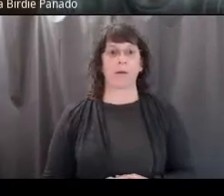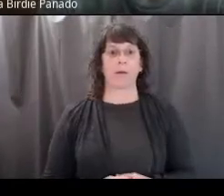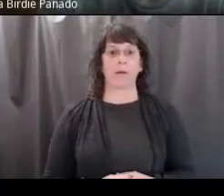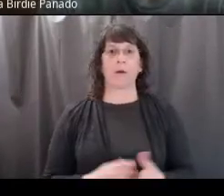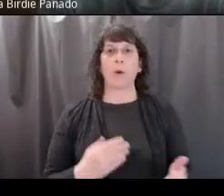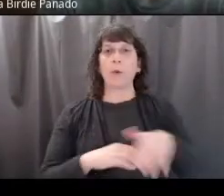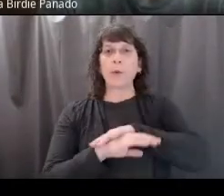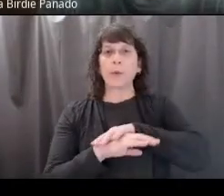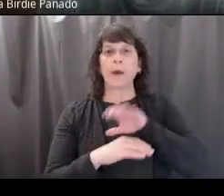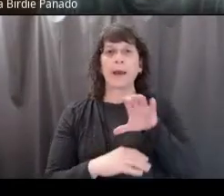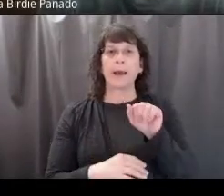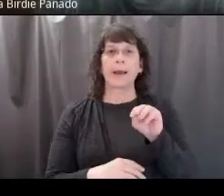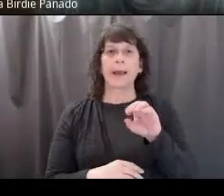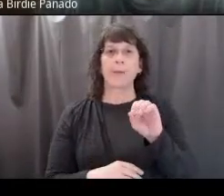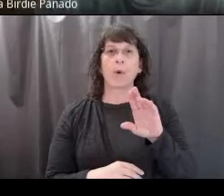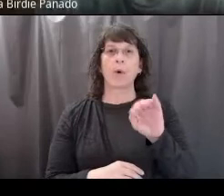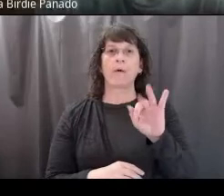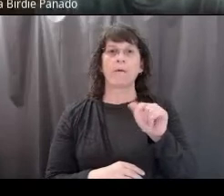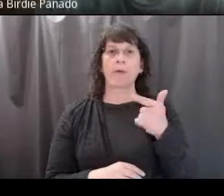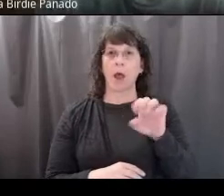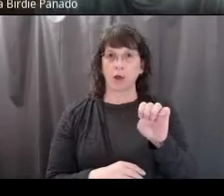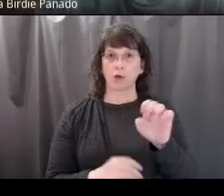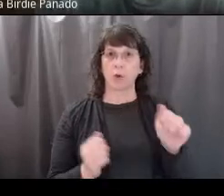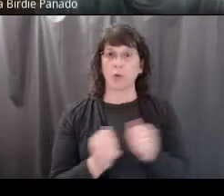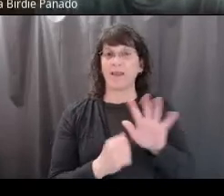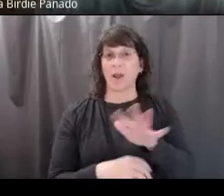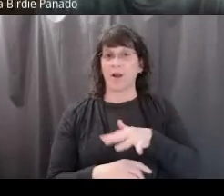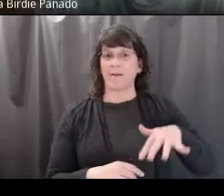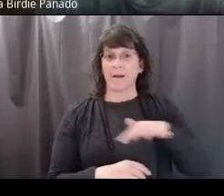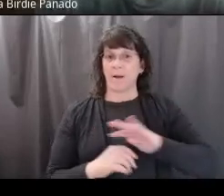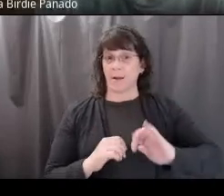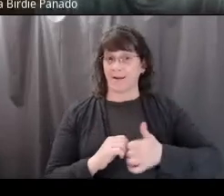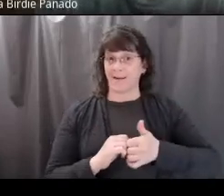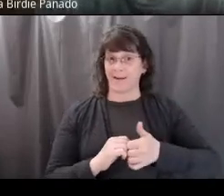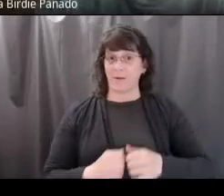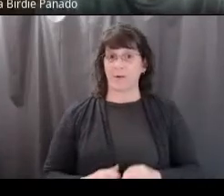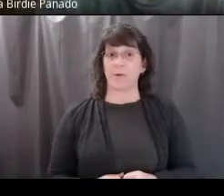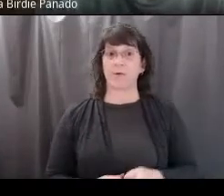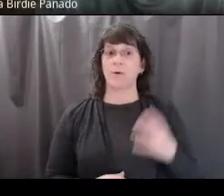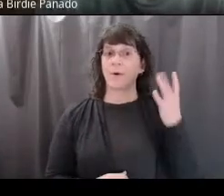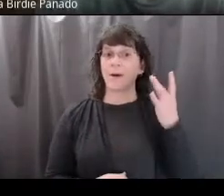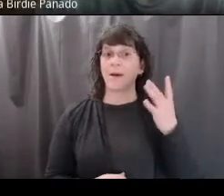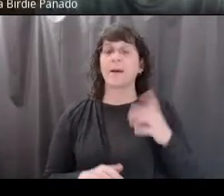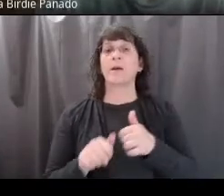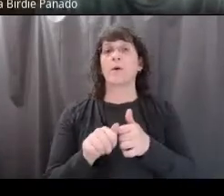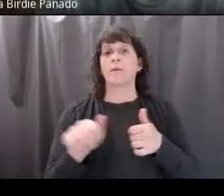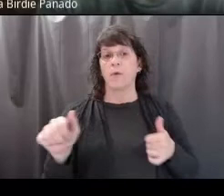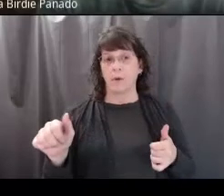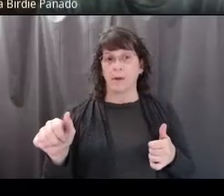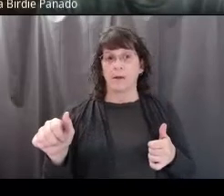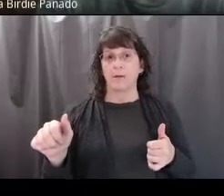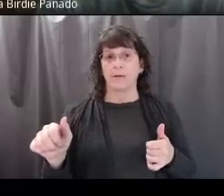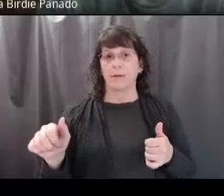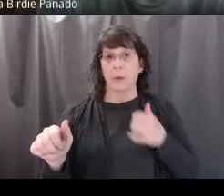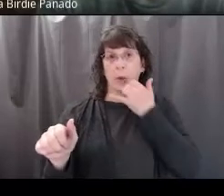camouflage with their environment to avoid